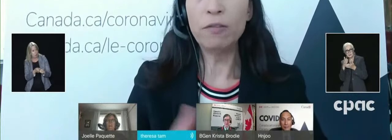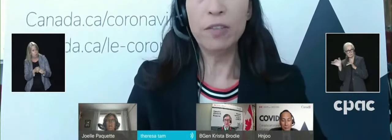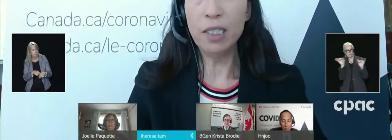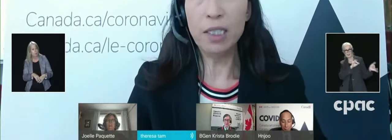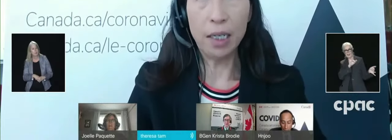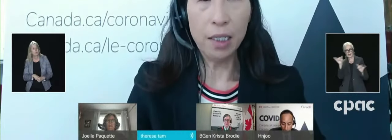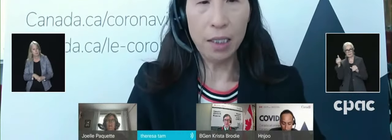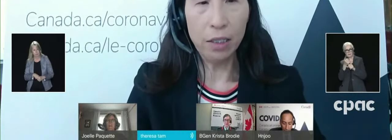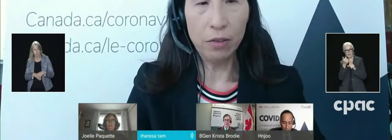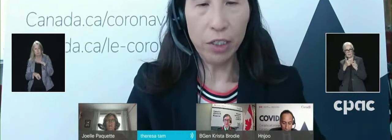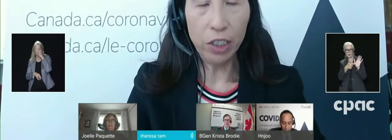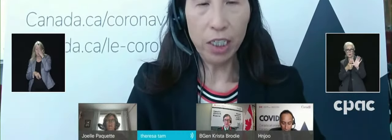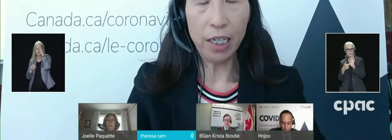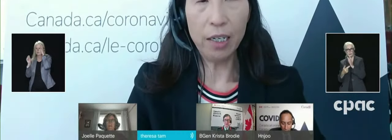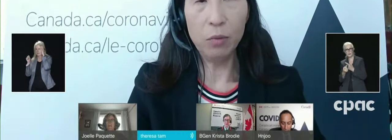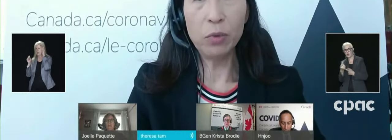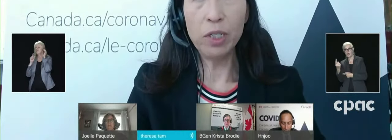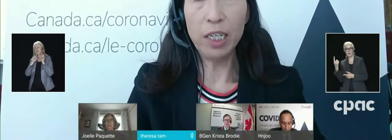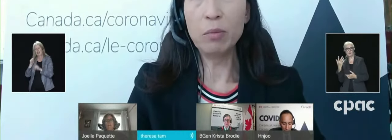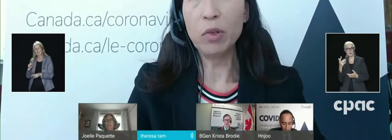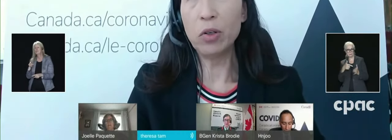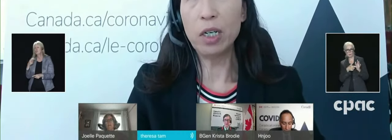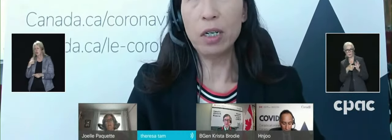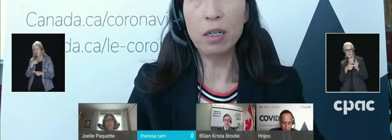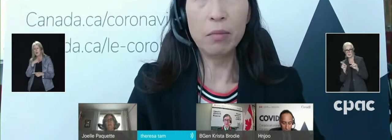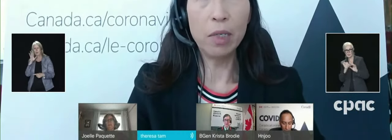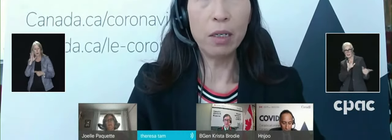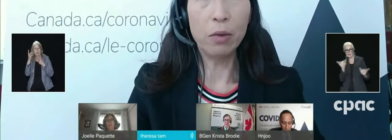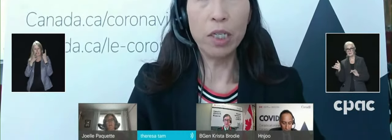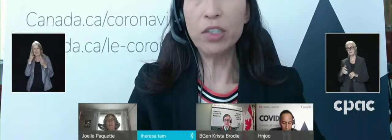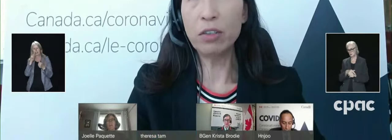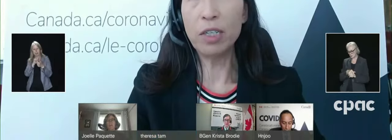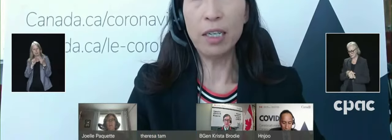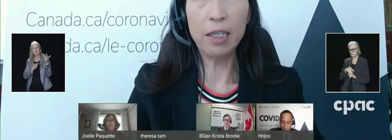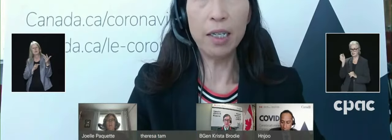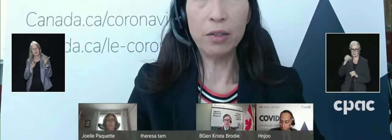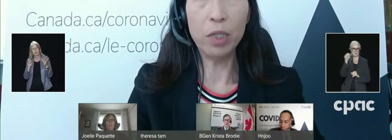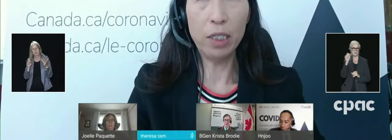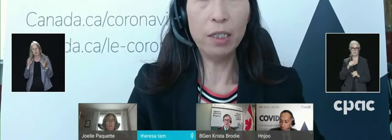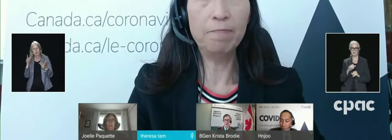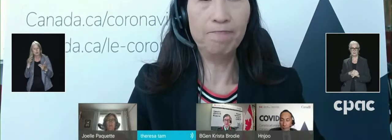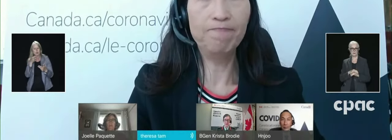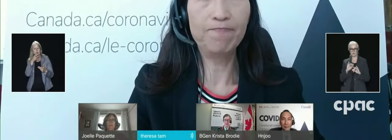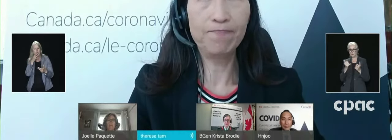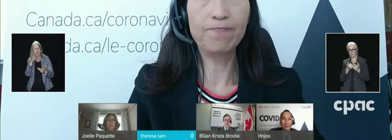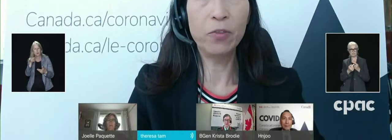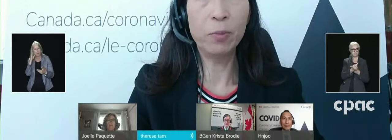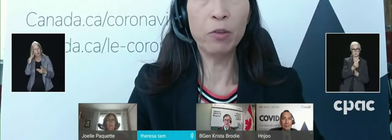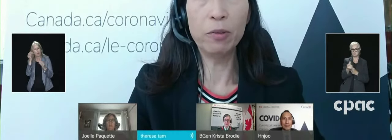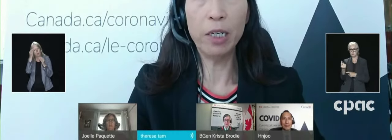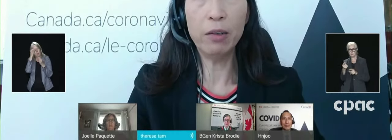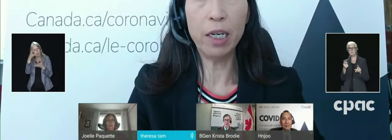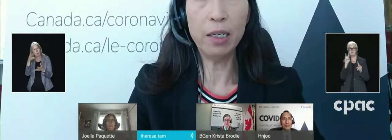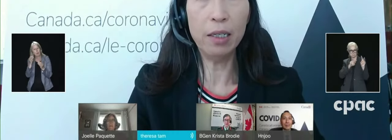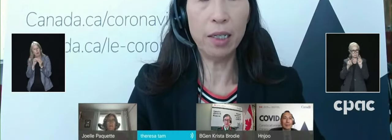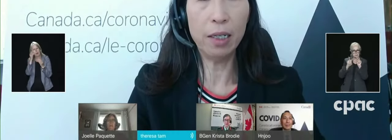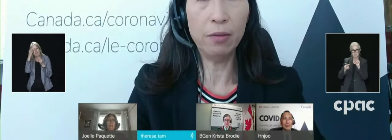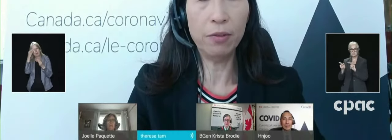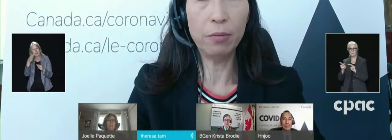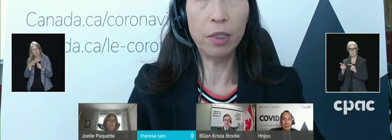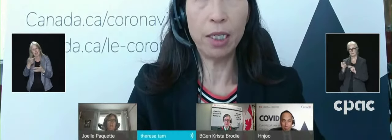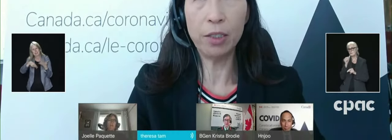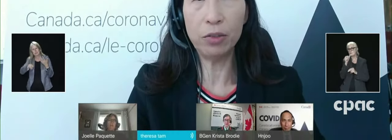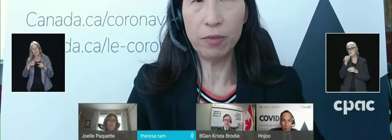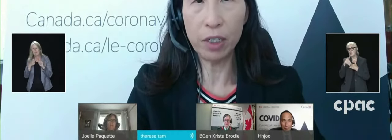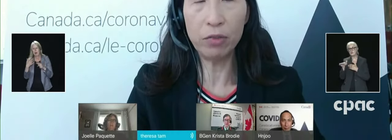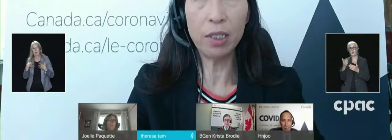Yeah, all of this is under consideration, and we will hear more quite soon, I think next week, both from Health Canada